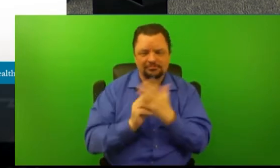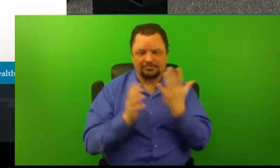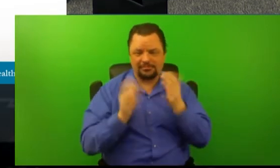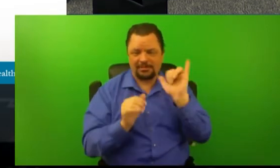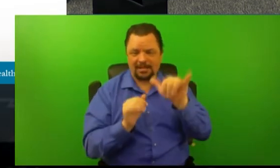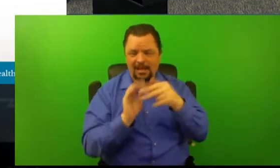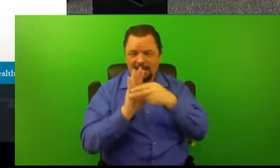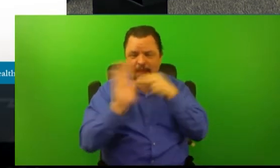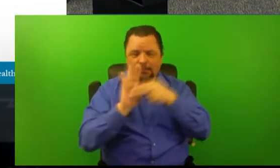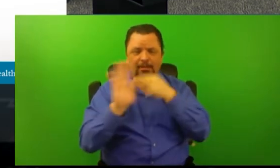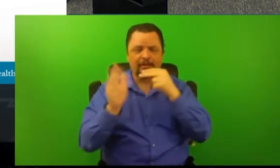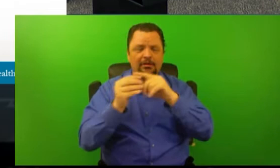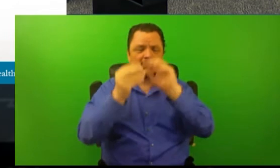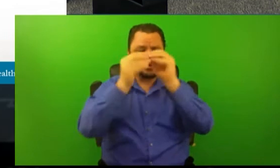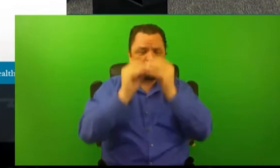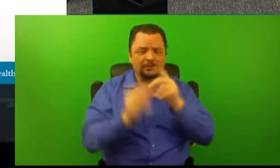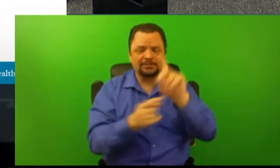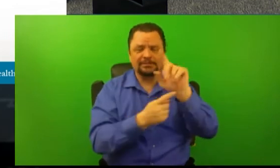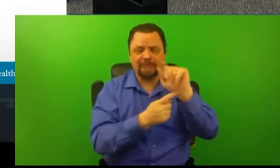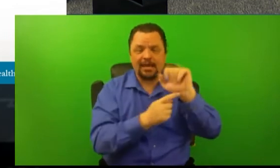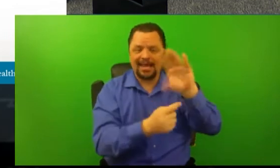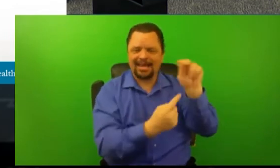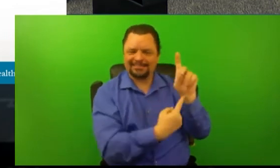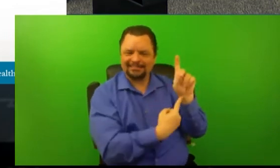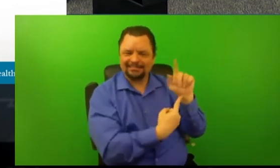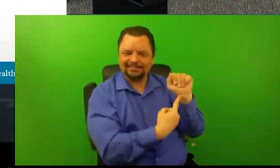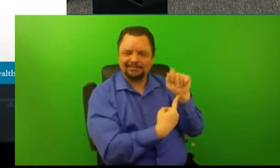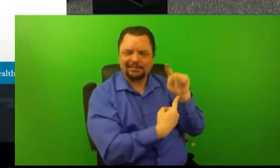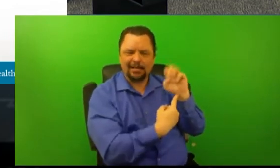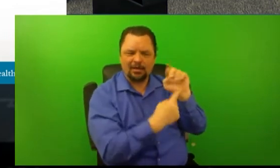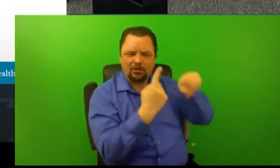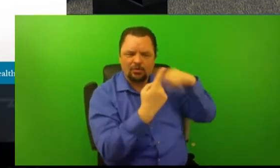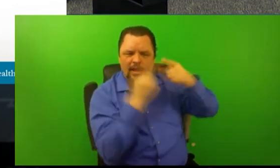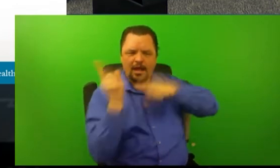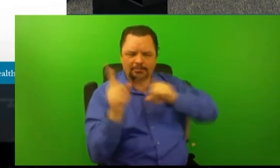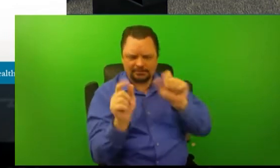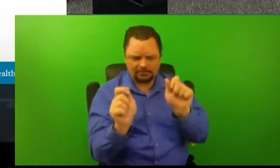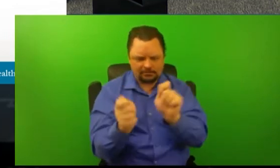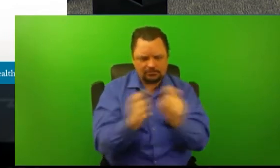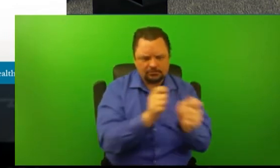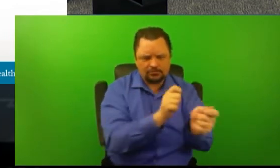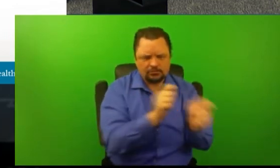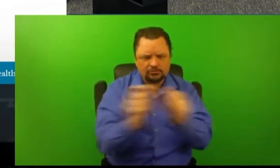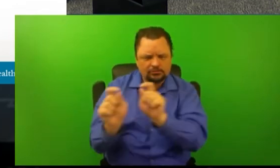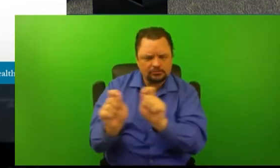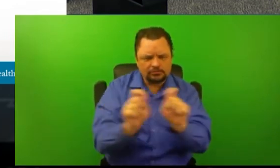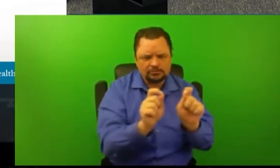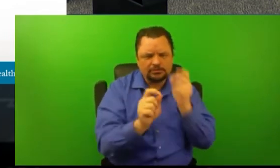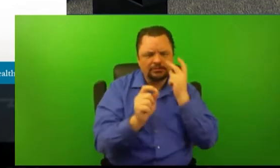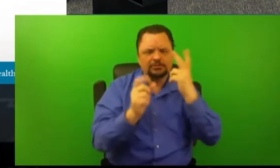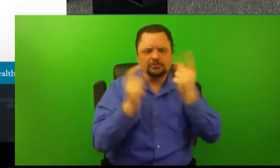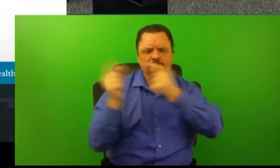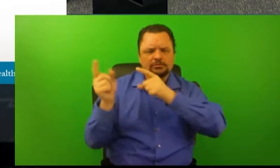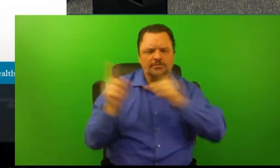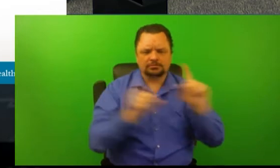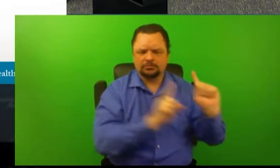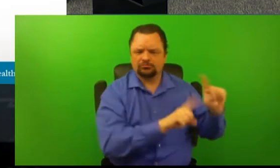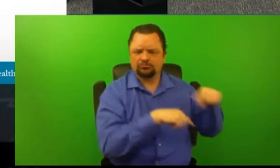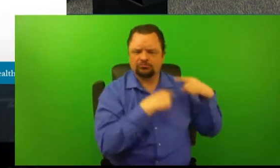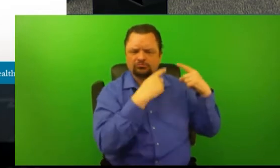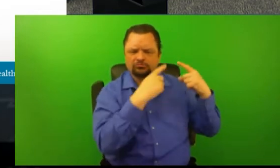date selecting bar a little more clearly so people know that they can interact with it and interact with the